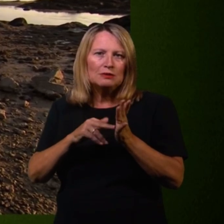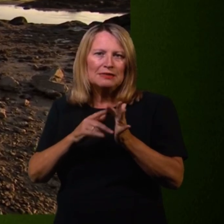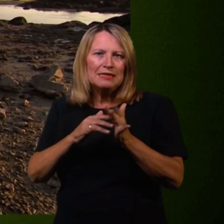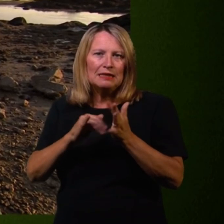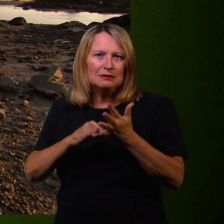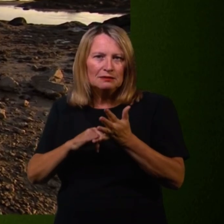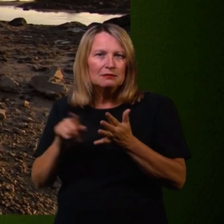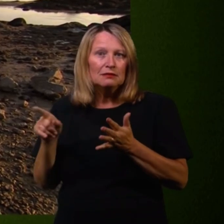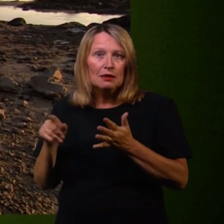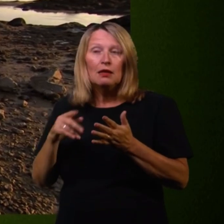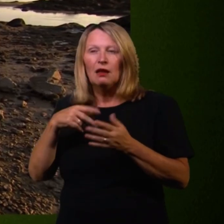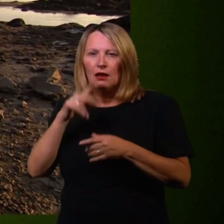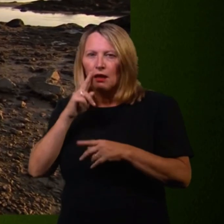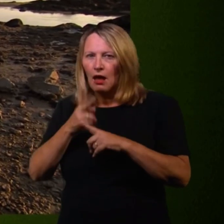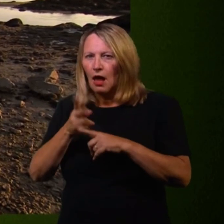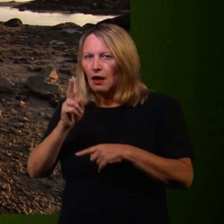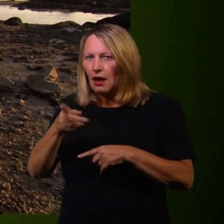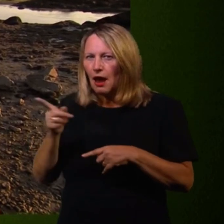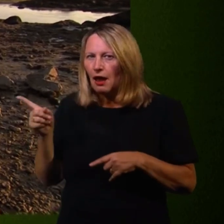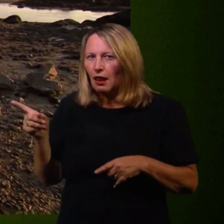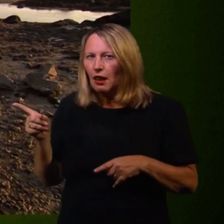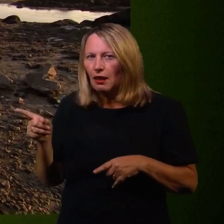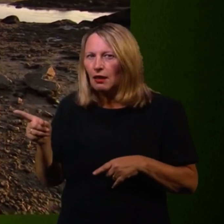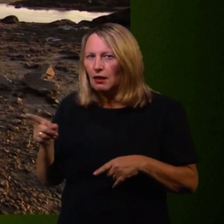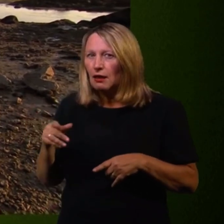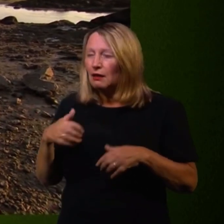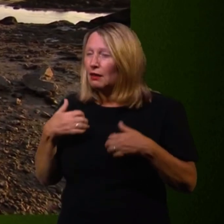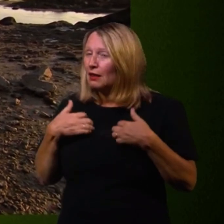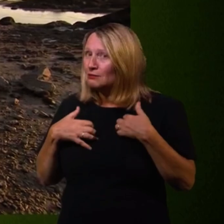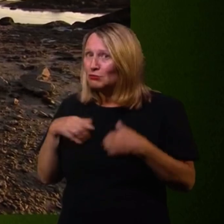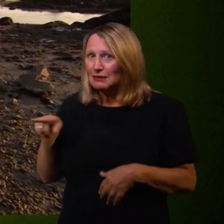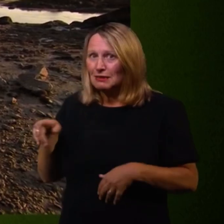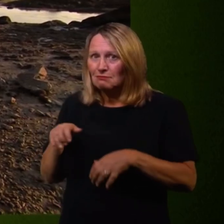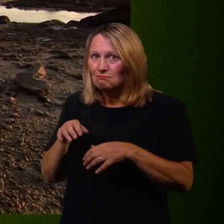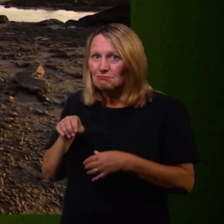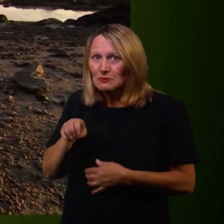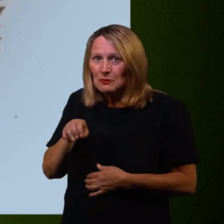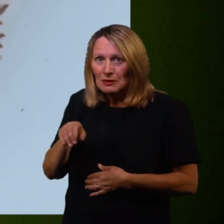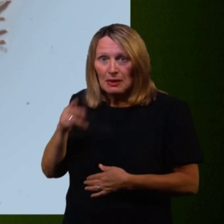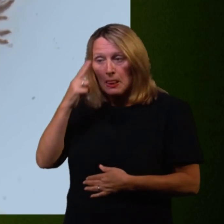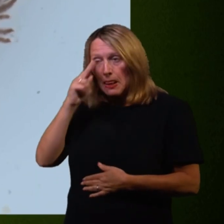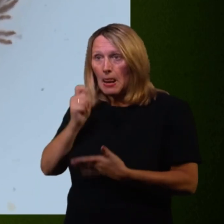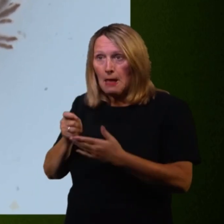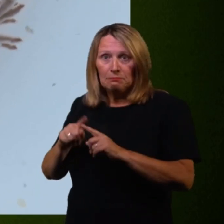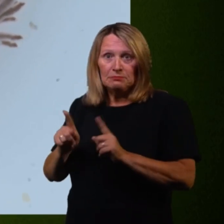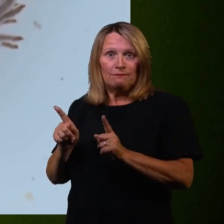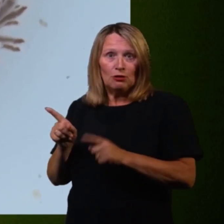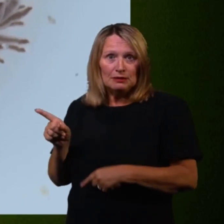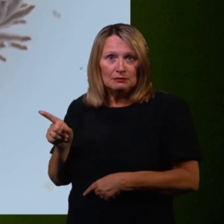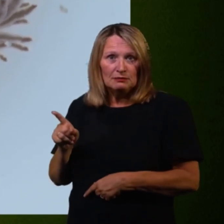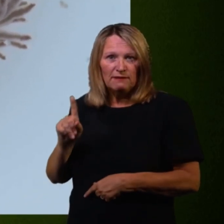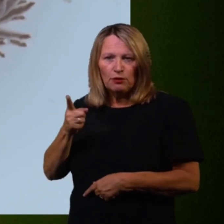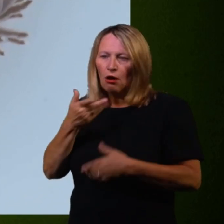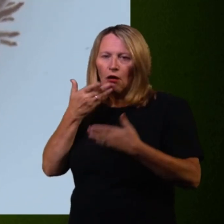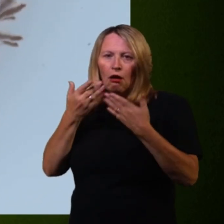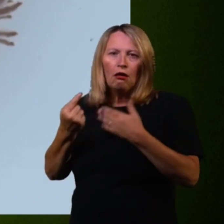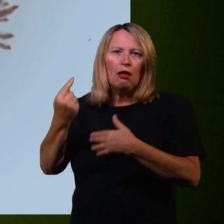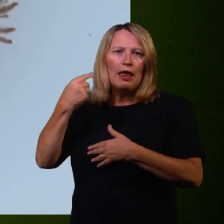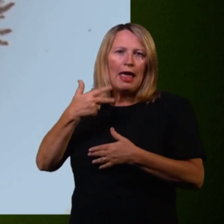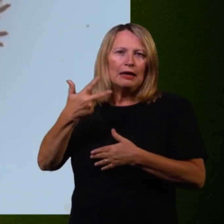bostoniensis. Now, looking at it again, this is actually quite an interesting species. It doesn't have a common name. It was first